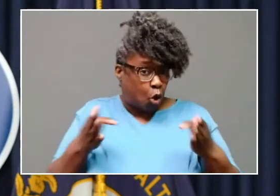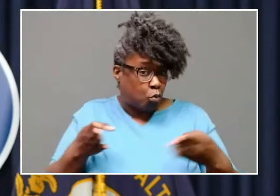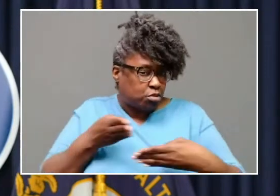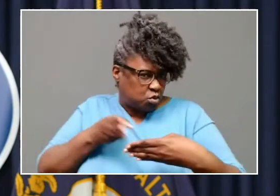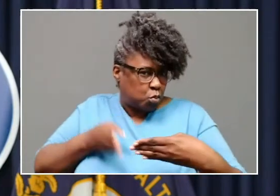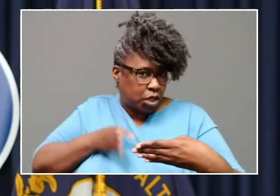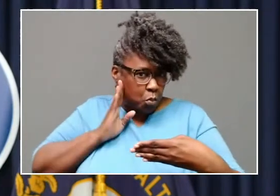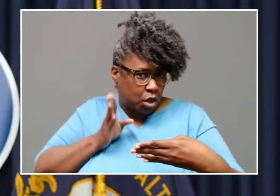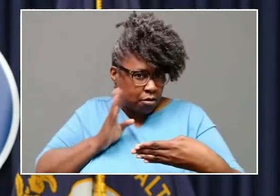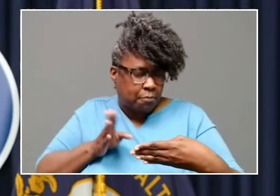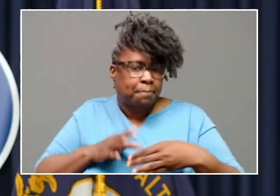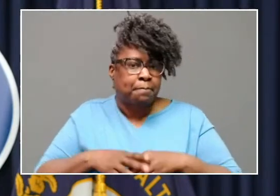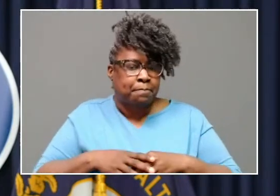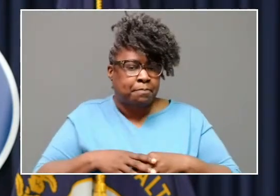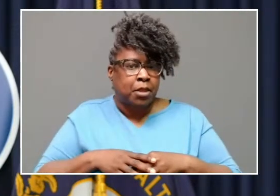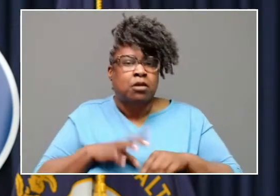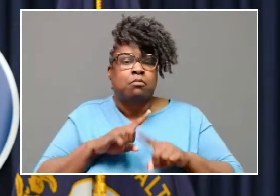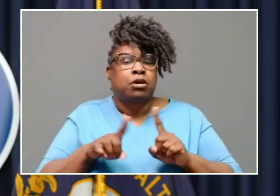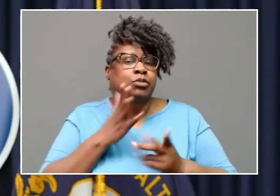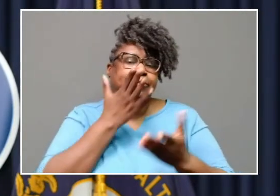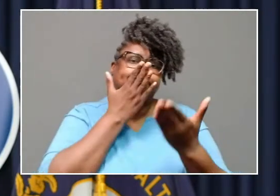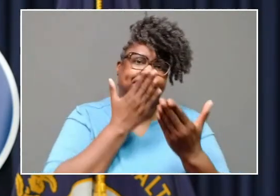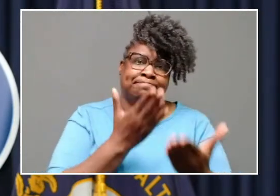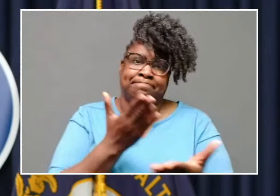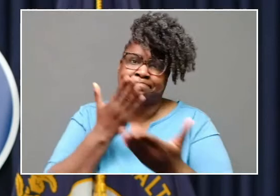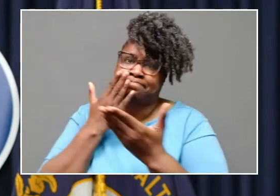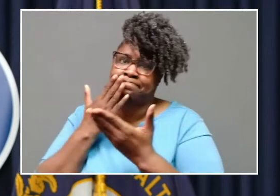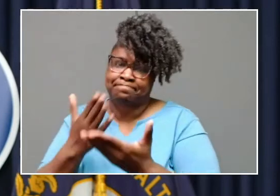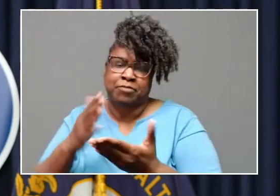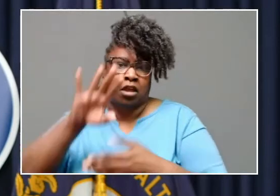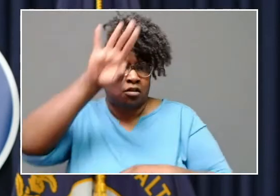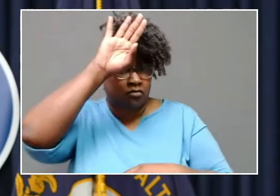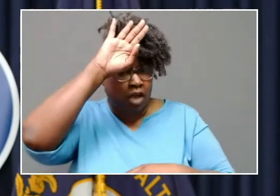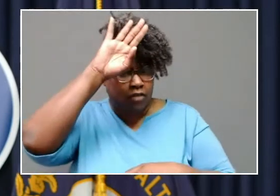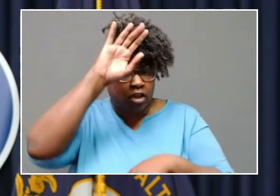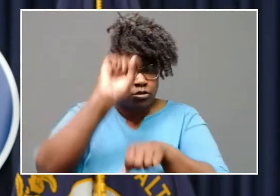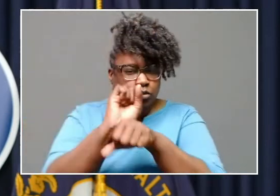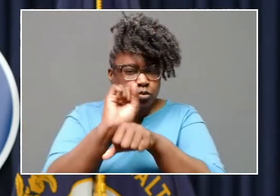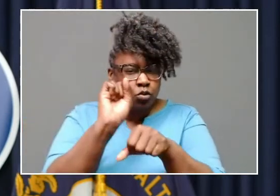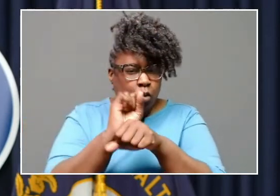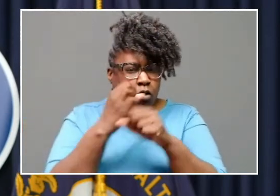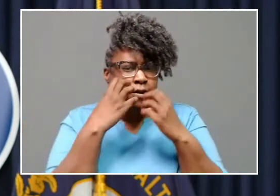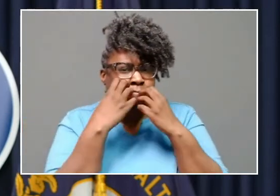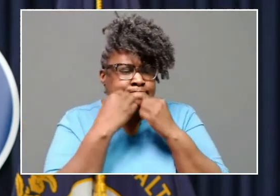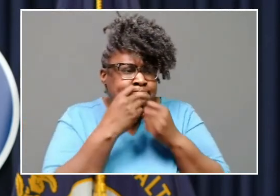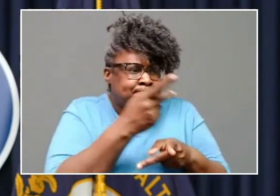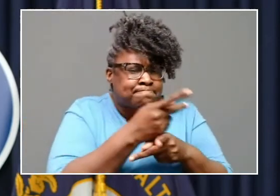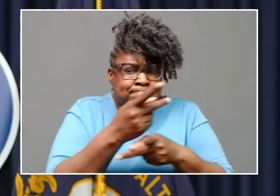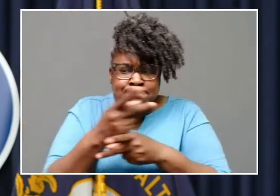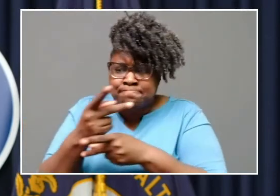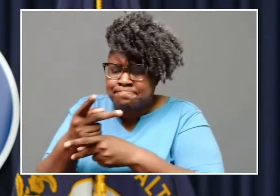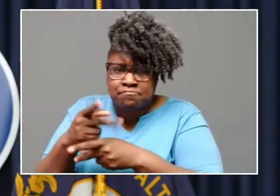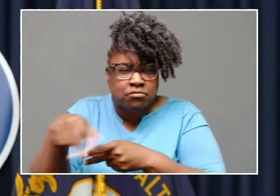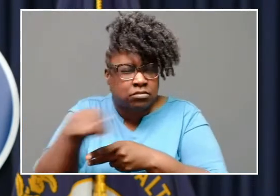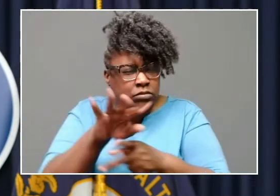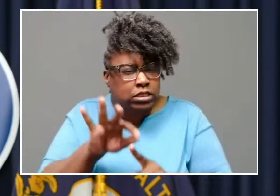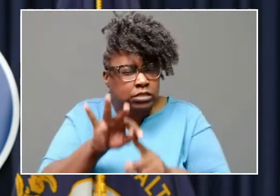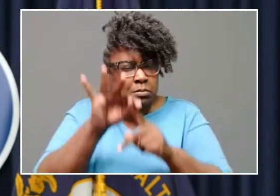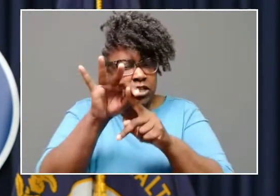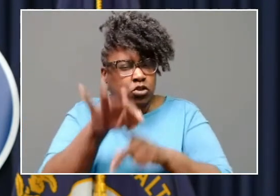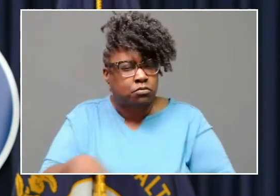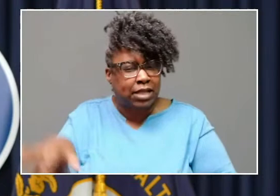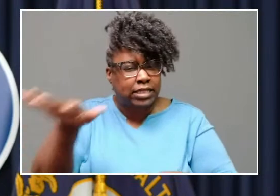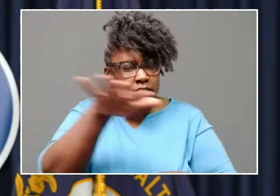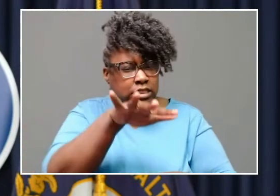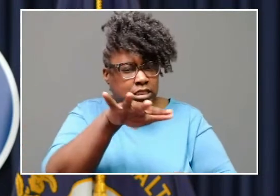how grateful we are for all these firefighters working to preserve such a special place that Kentuckians get to make memories